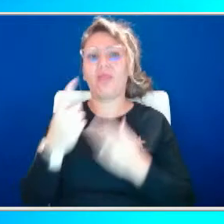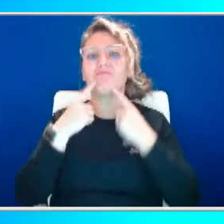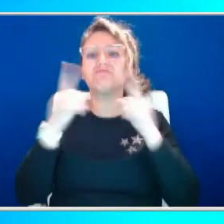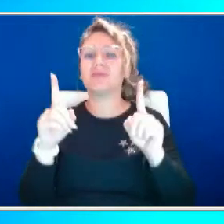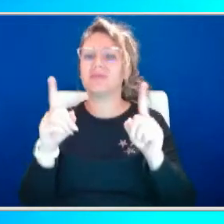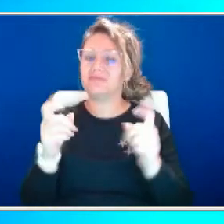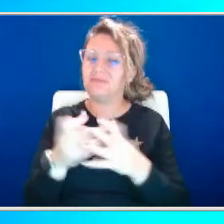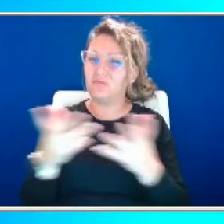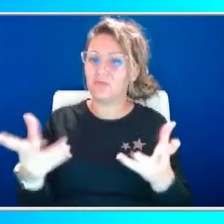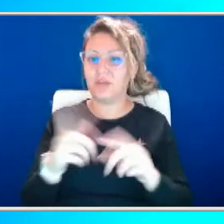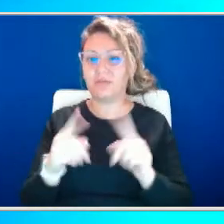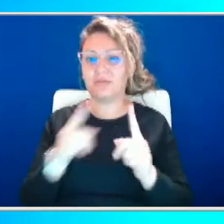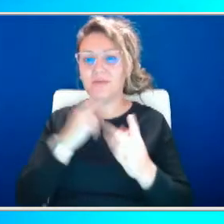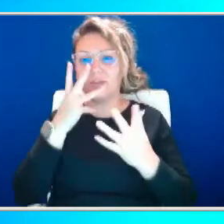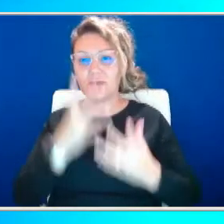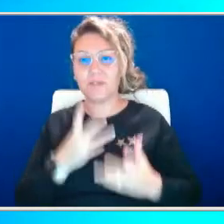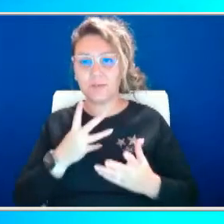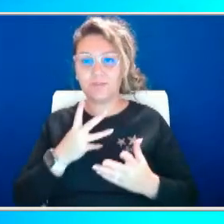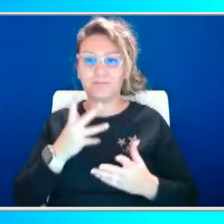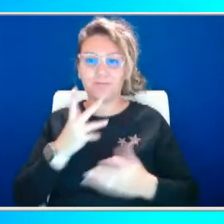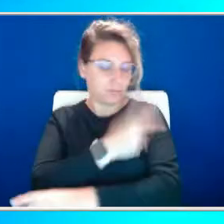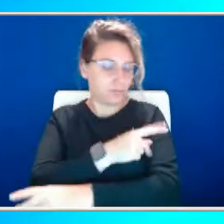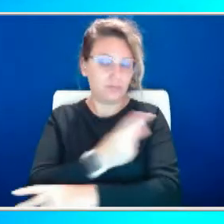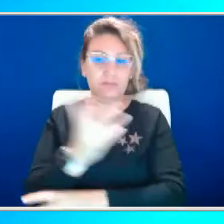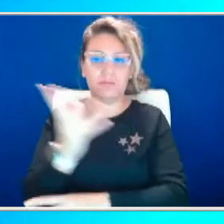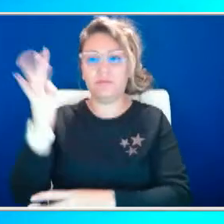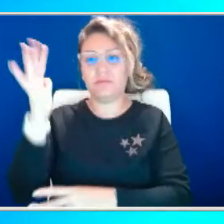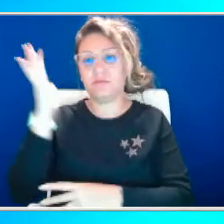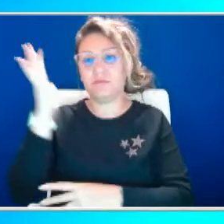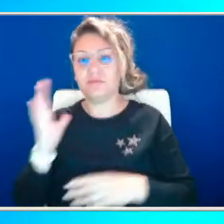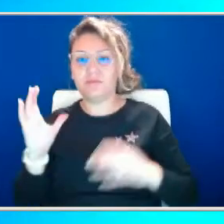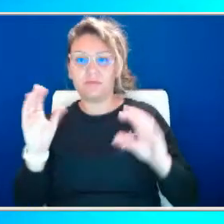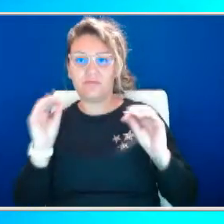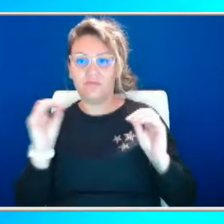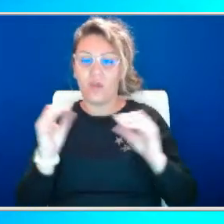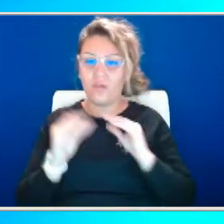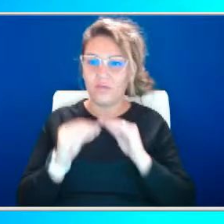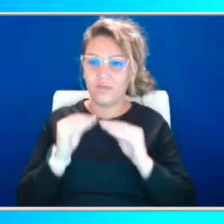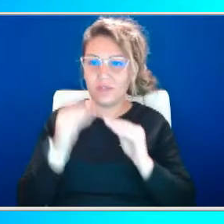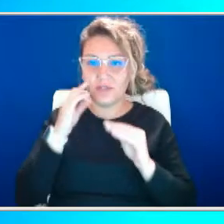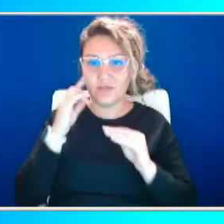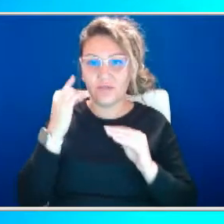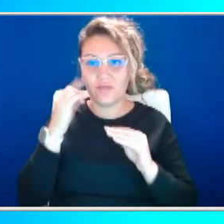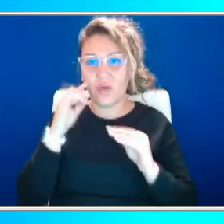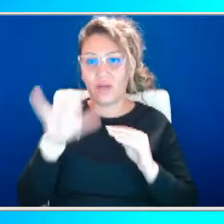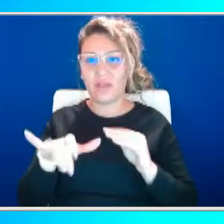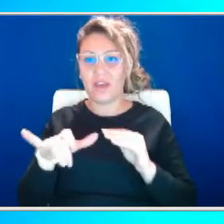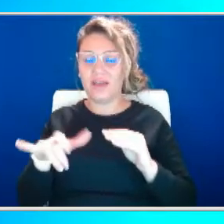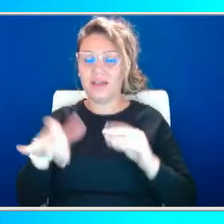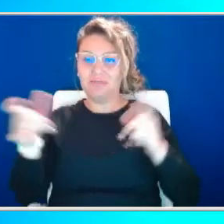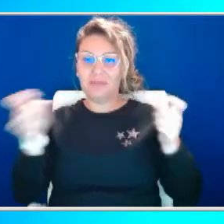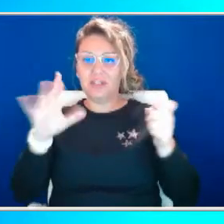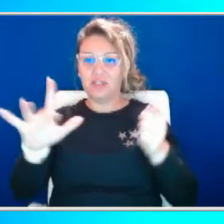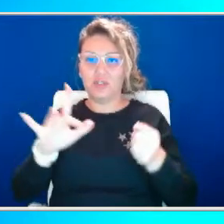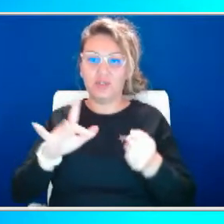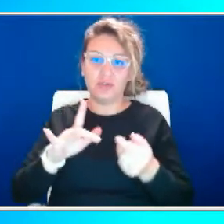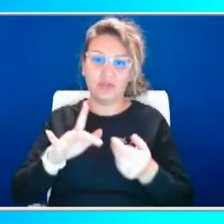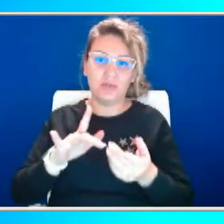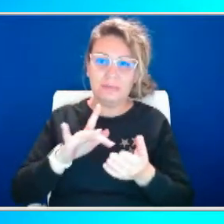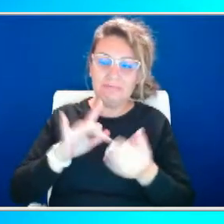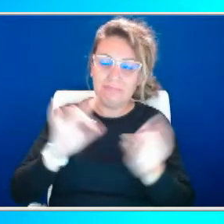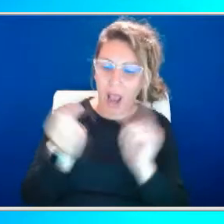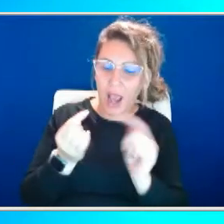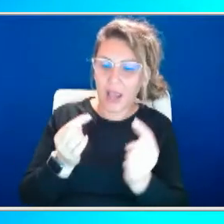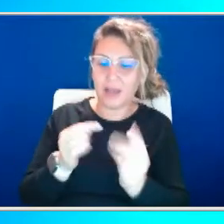Unfortunately, what's happened, patients in the past where they've been told, there's no fix for this. Really, the only thing you can do is manage your pain. They get a prescription for pain